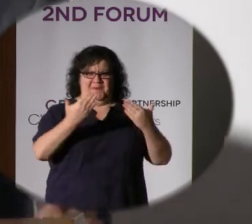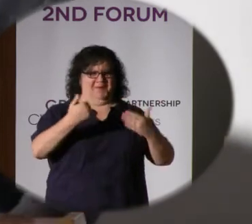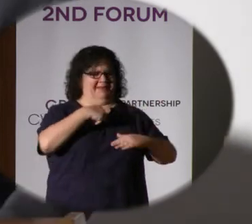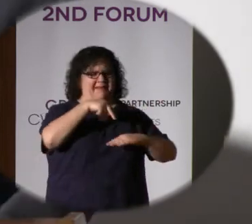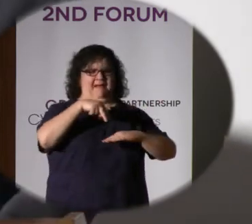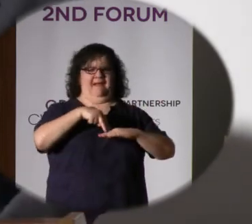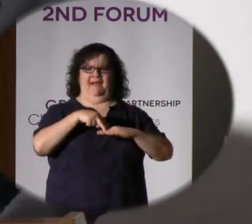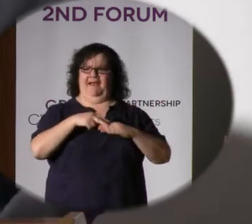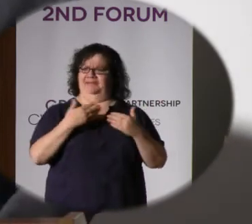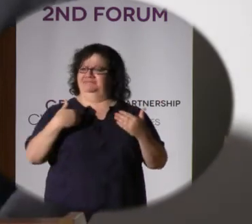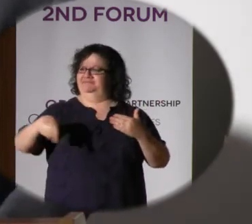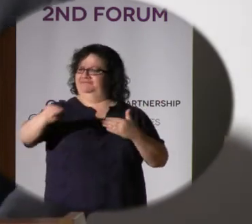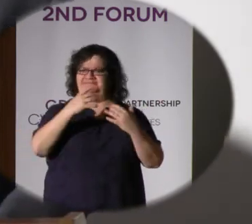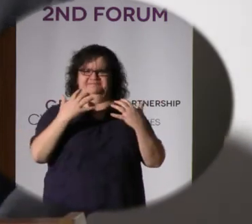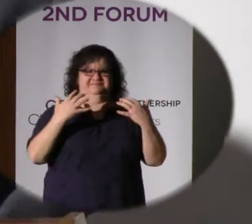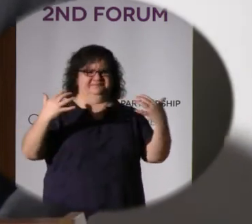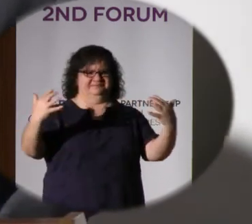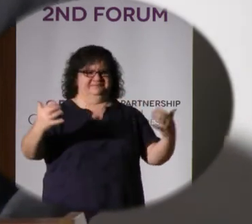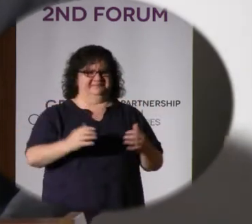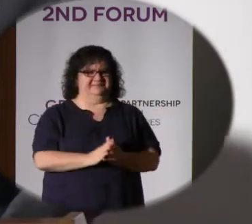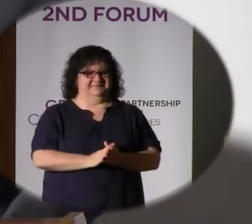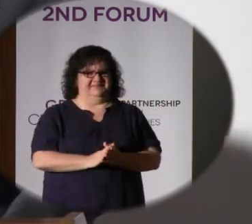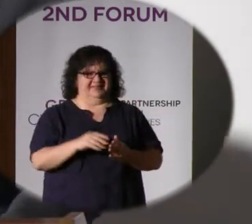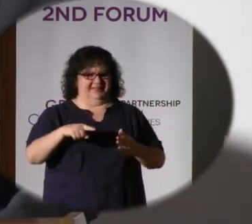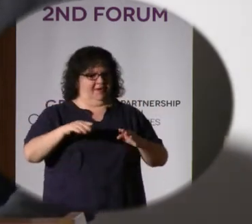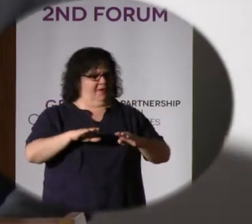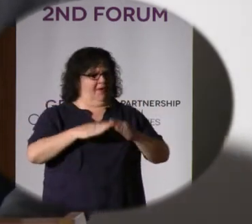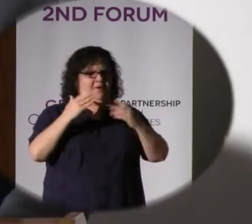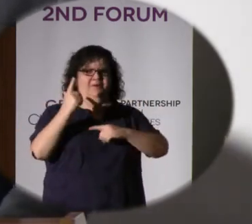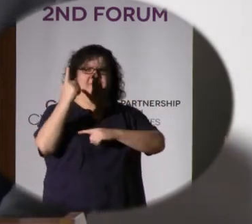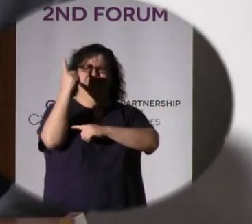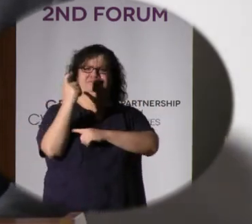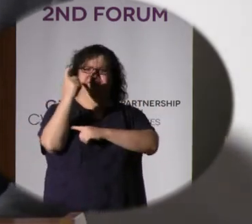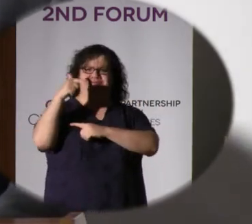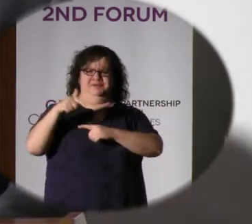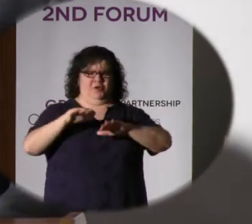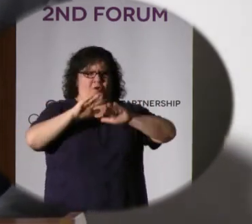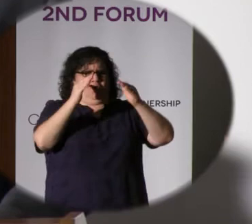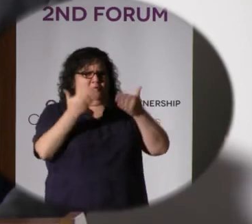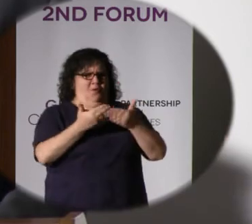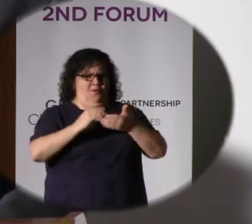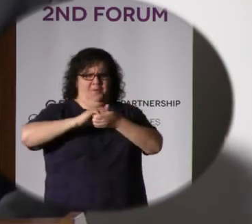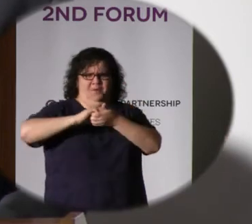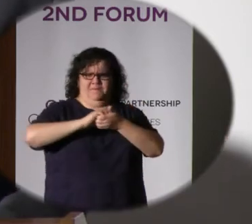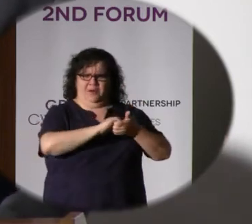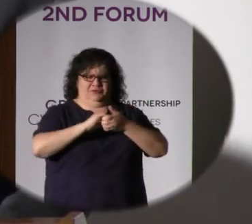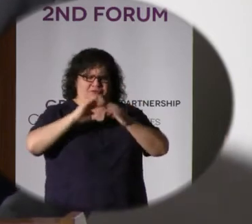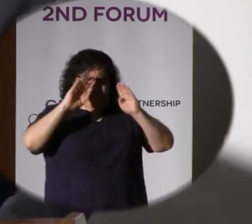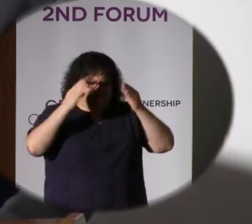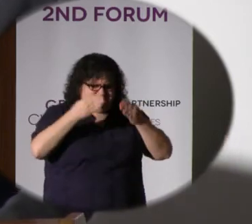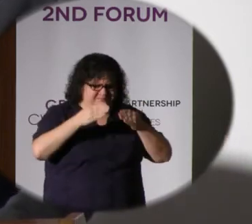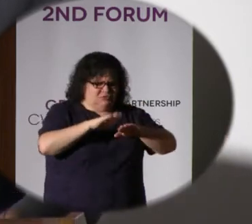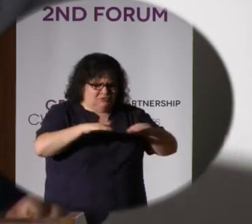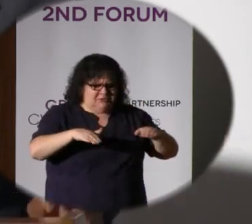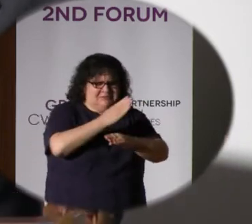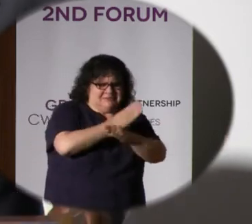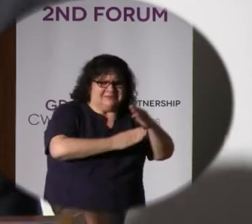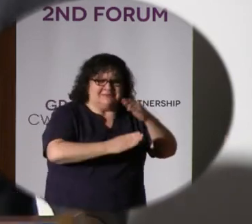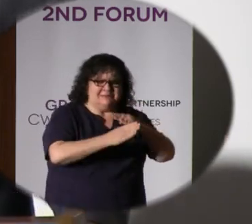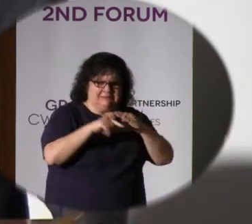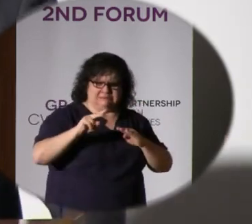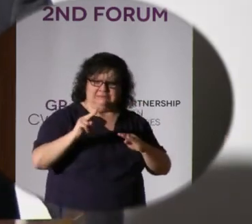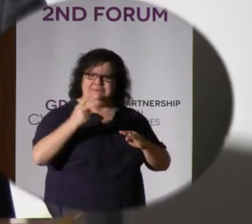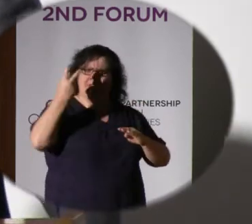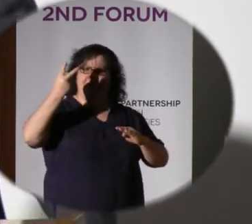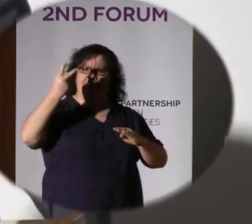opening of the second forum of the Global Partnership on Children with Disabilities. I also had the